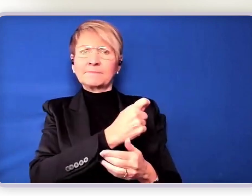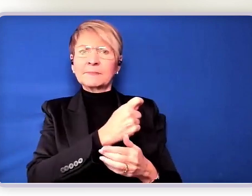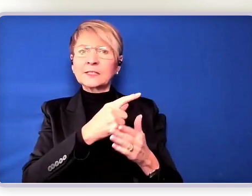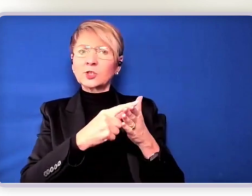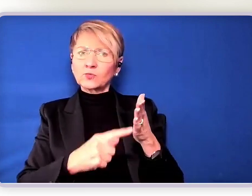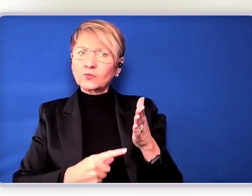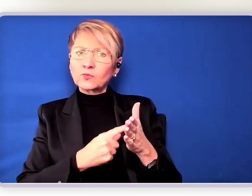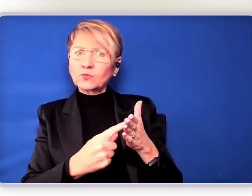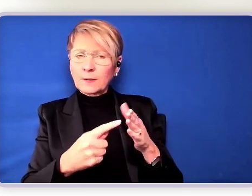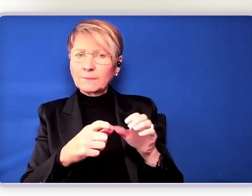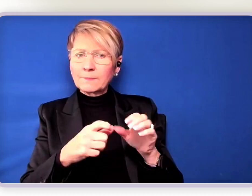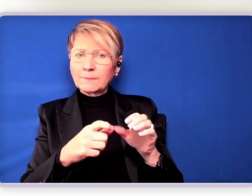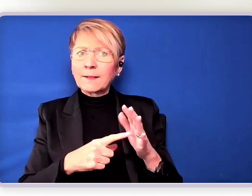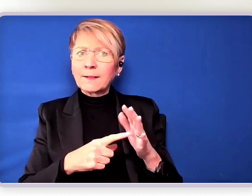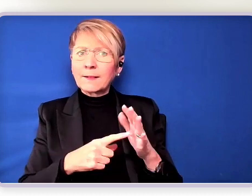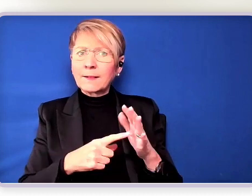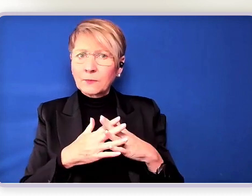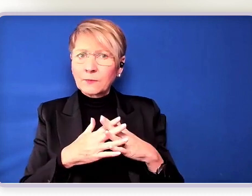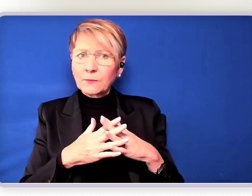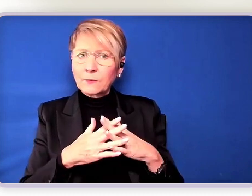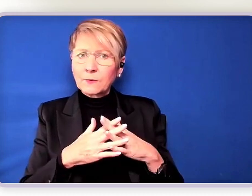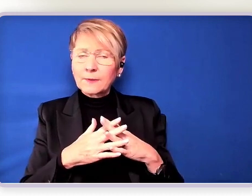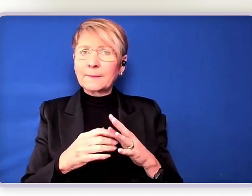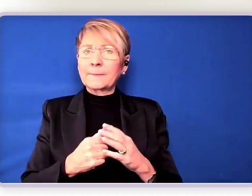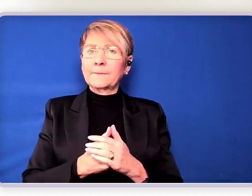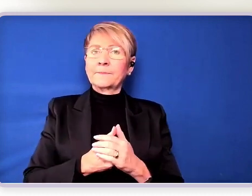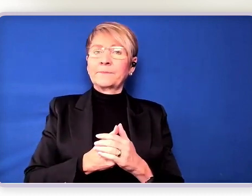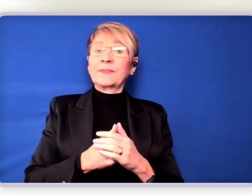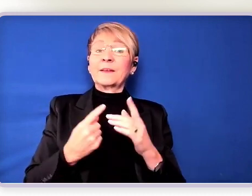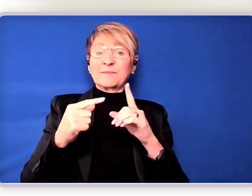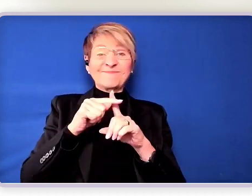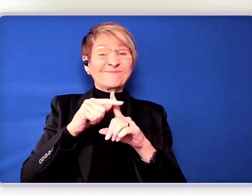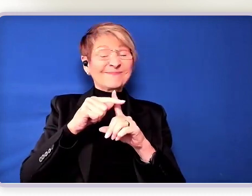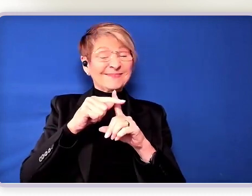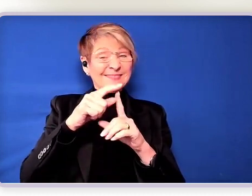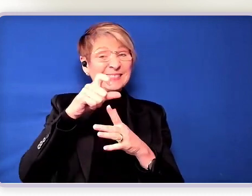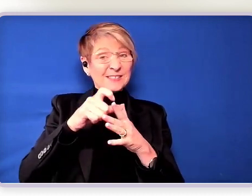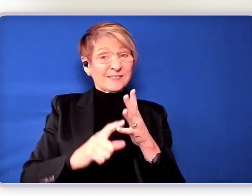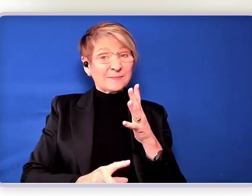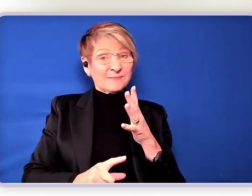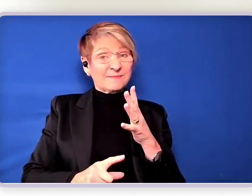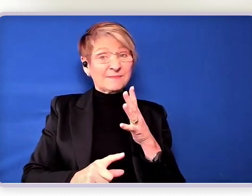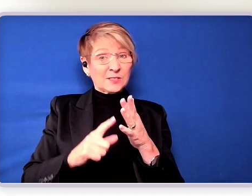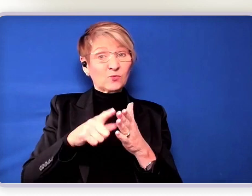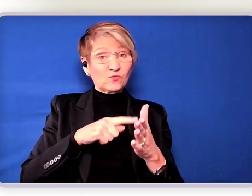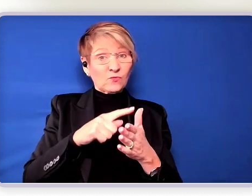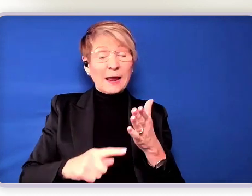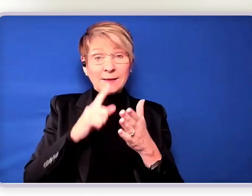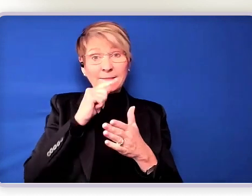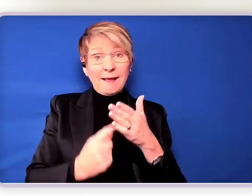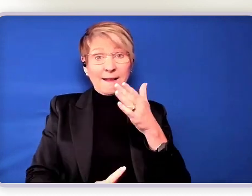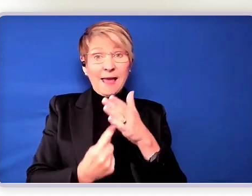distinct categories in which discrimination can apply, and outside of those categories, it's